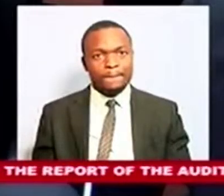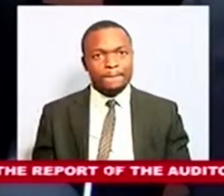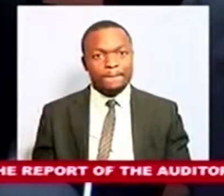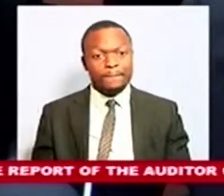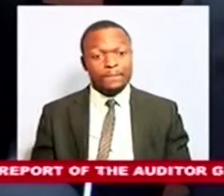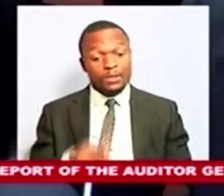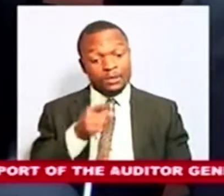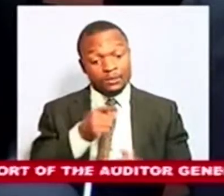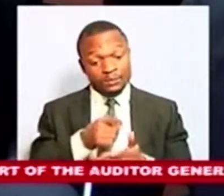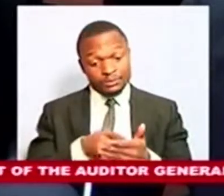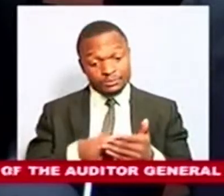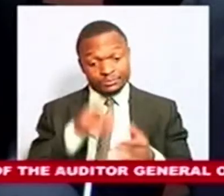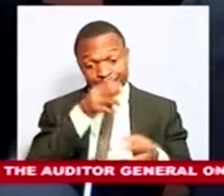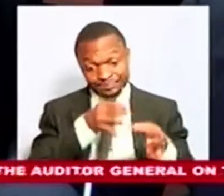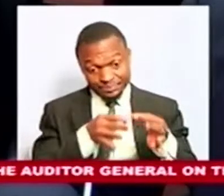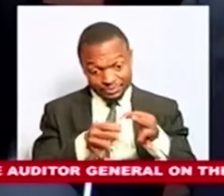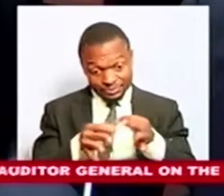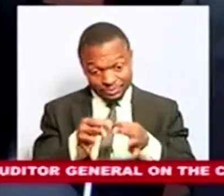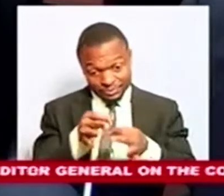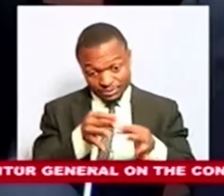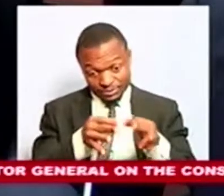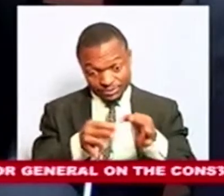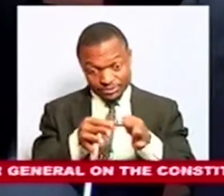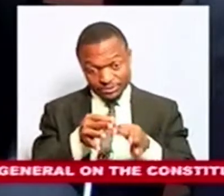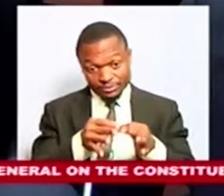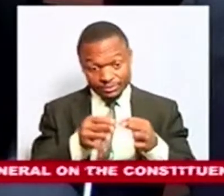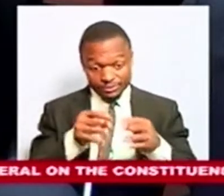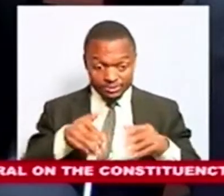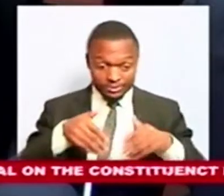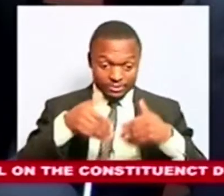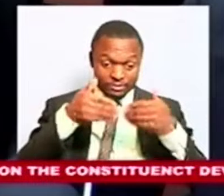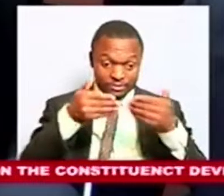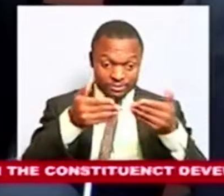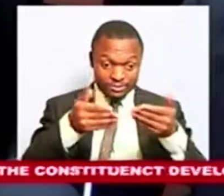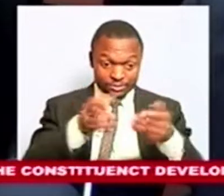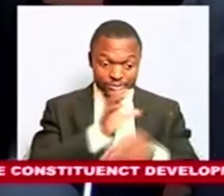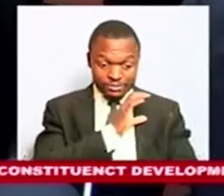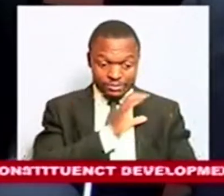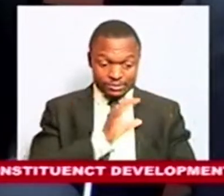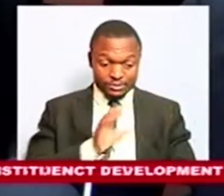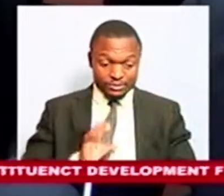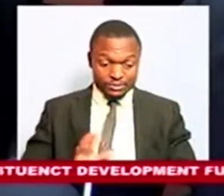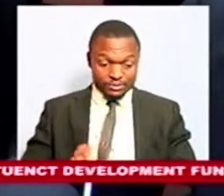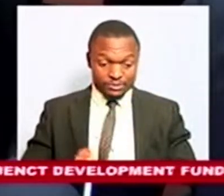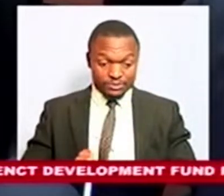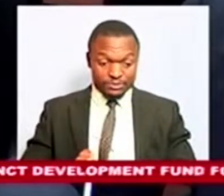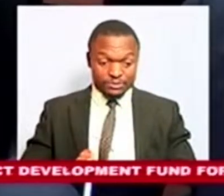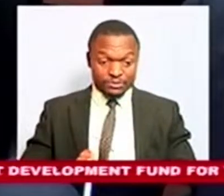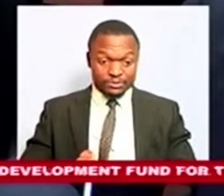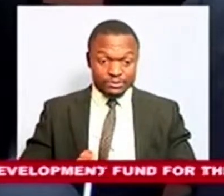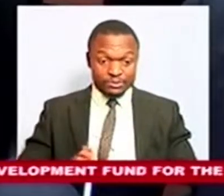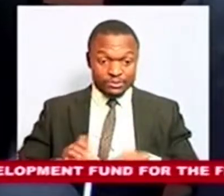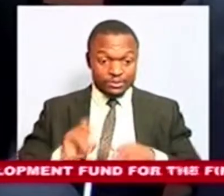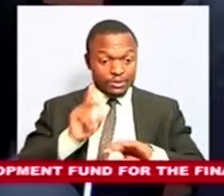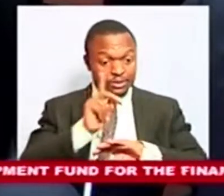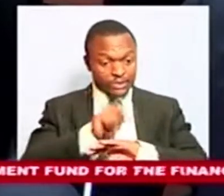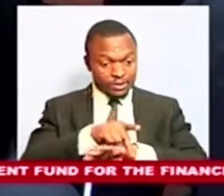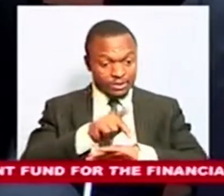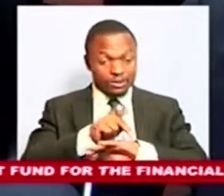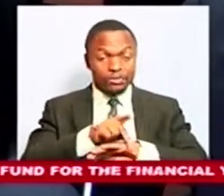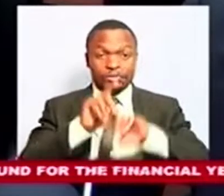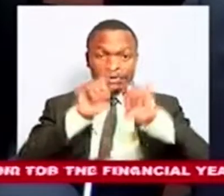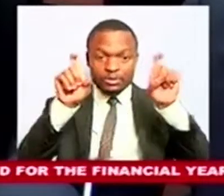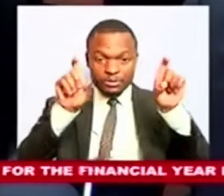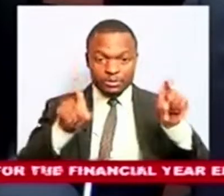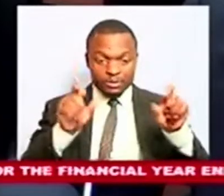What is the explanation for giving a contractor a site possession certificate without